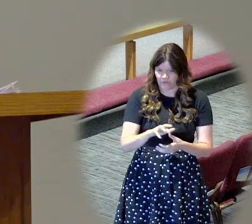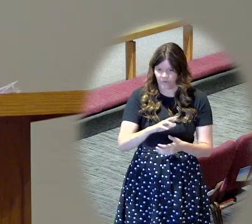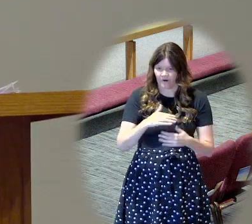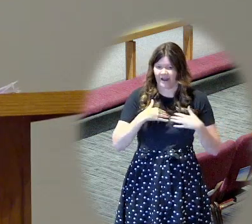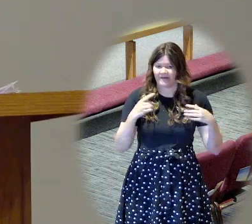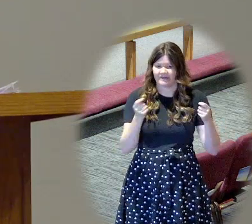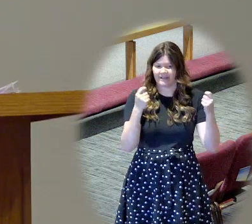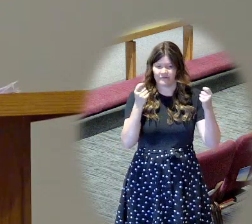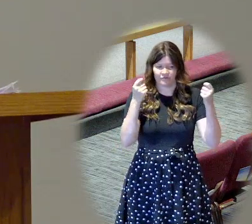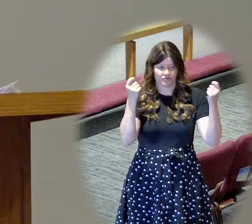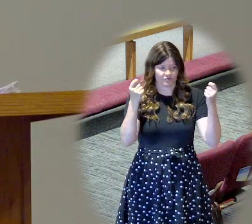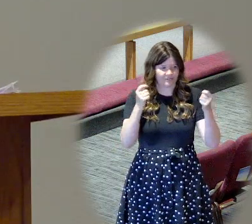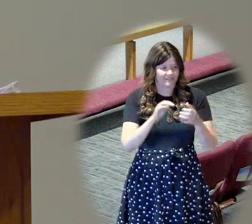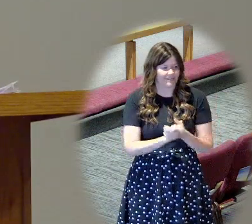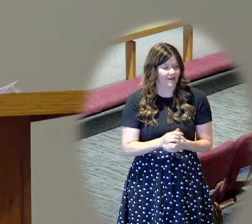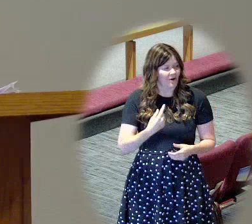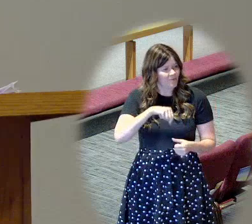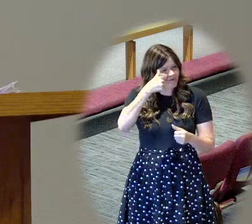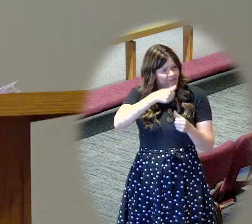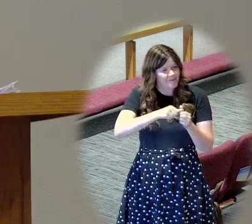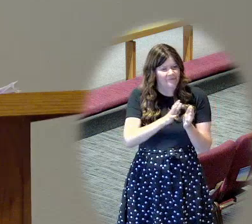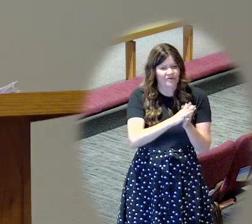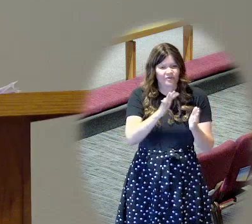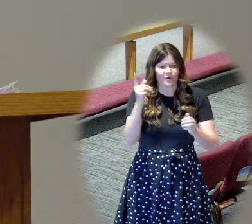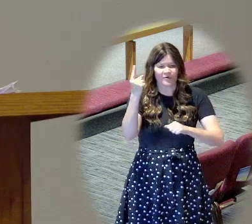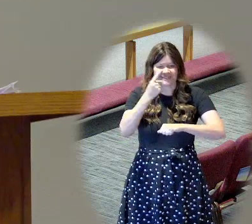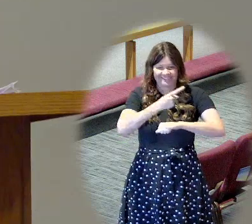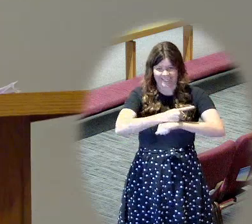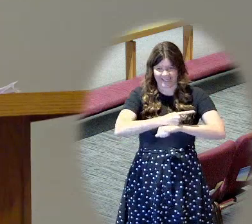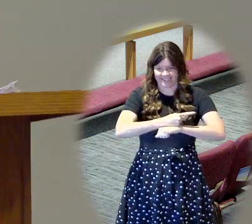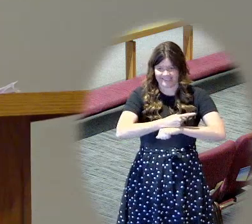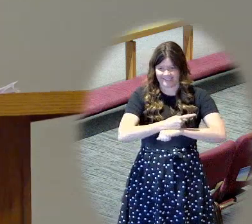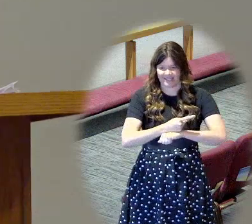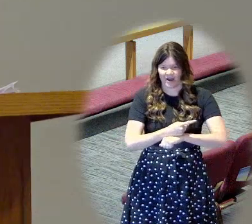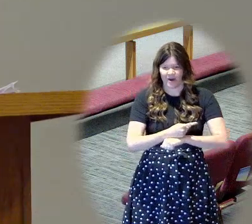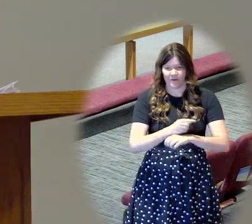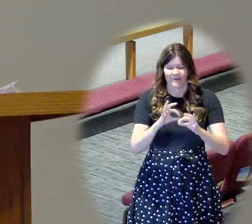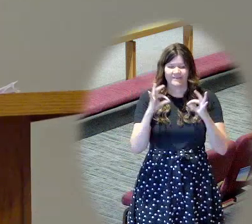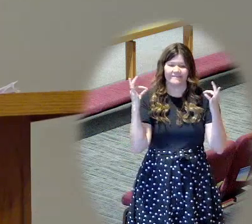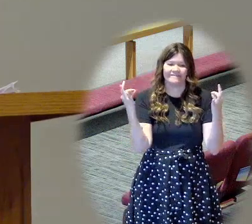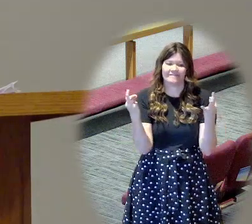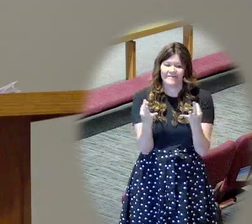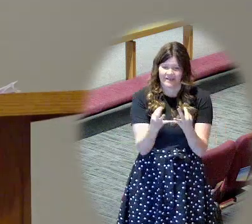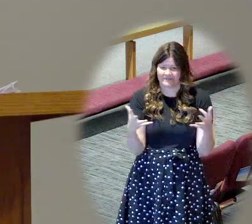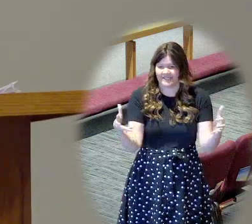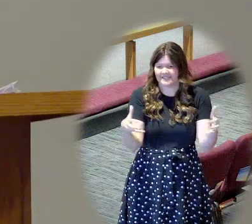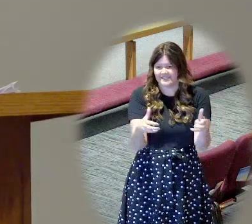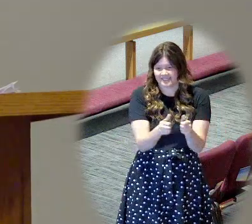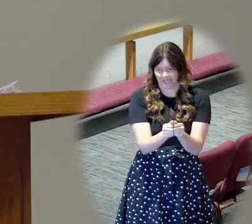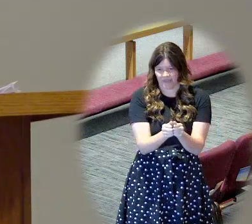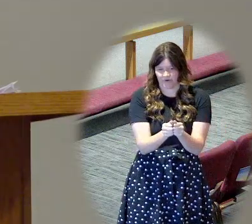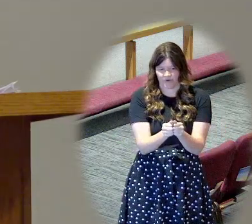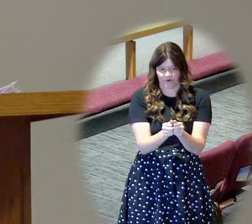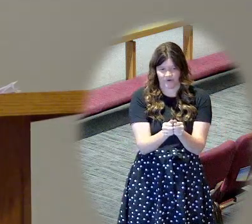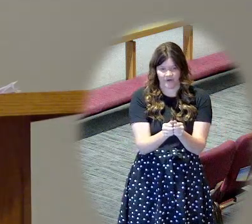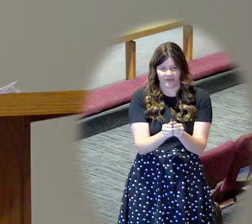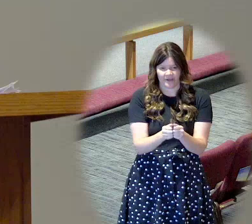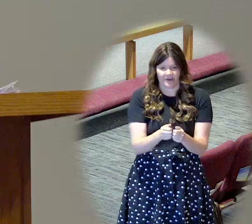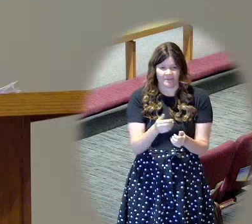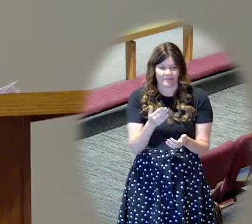milestone. We remember glory days when the entire family is together for a reunion